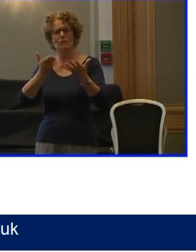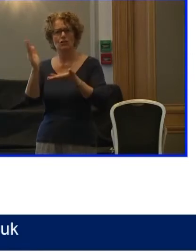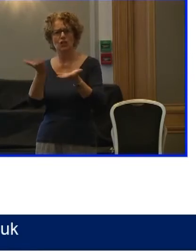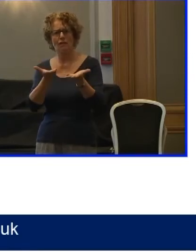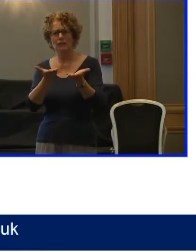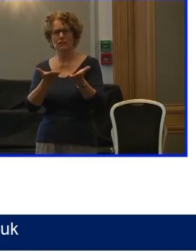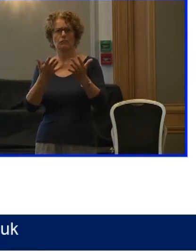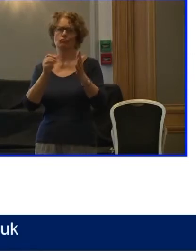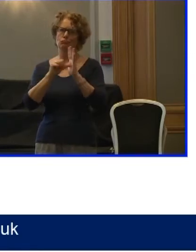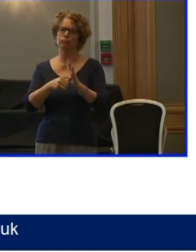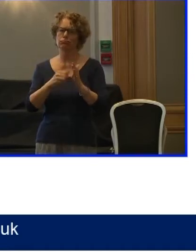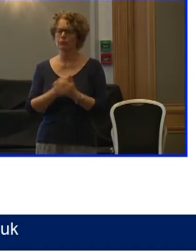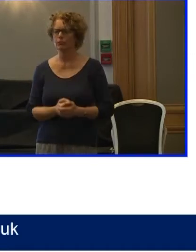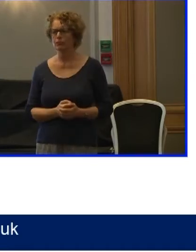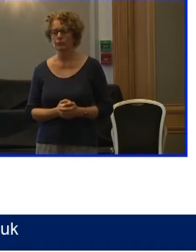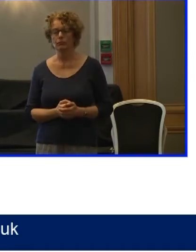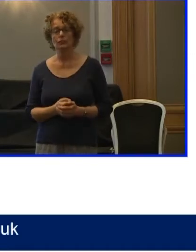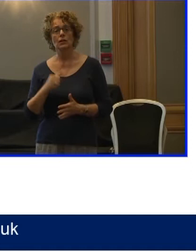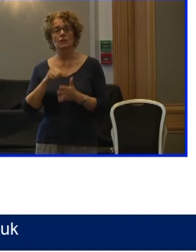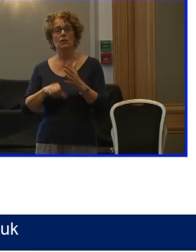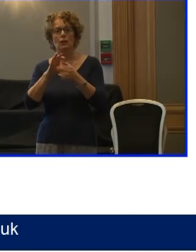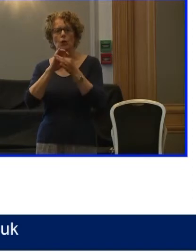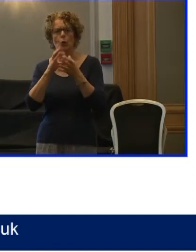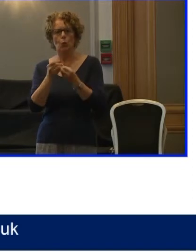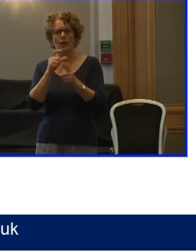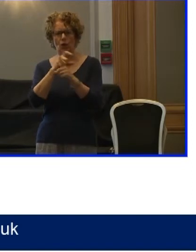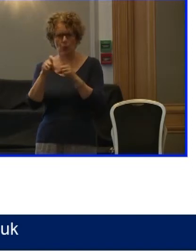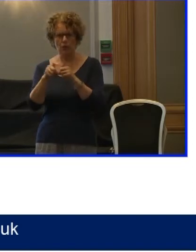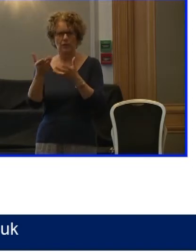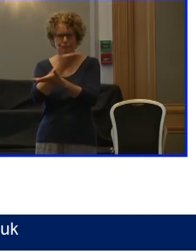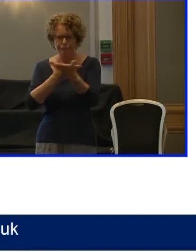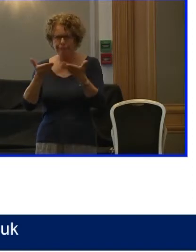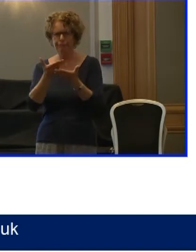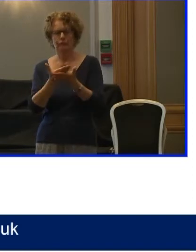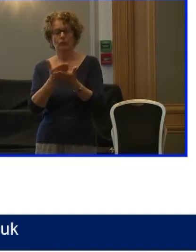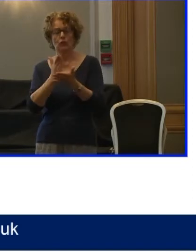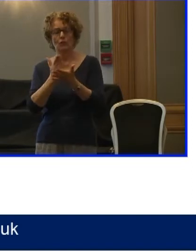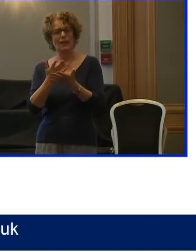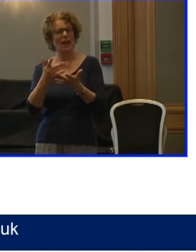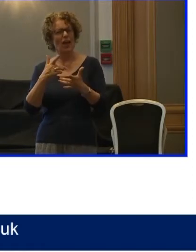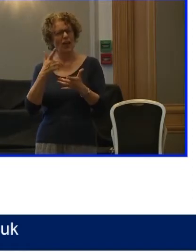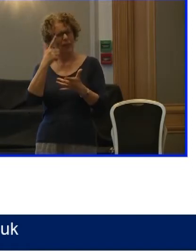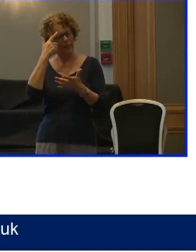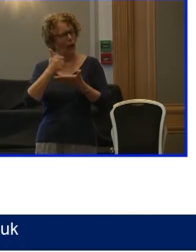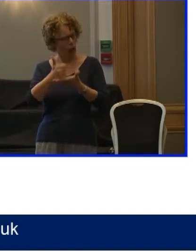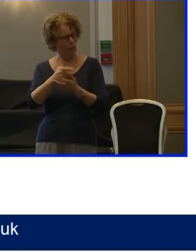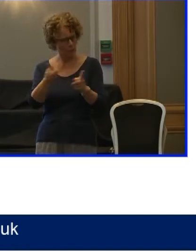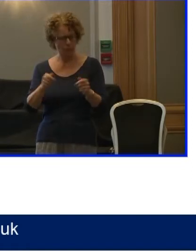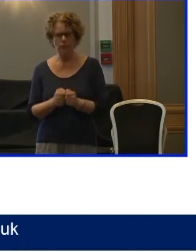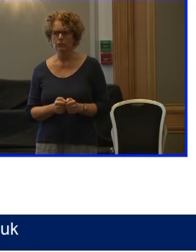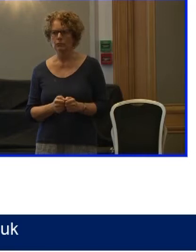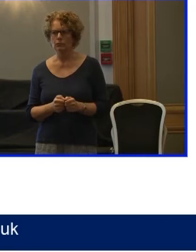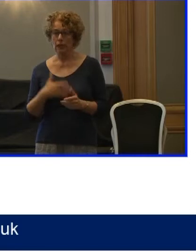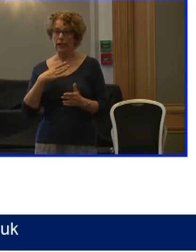We started to engage successfully online with our community, and we believe that this activity really helped. However, we know we needed